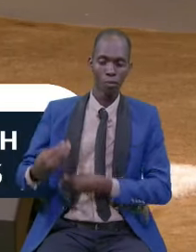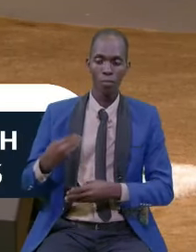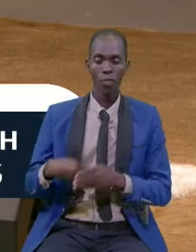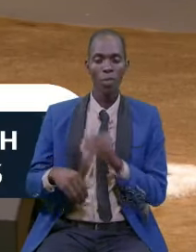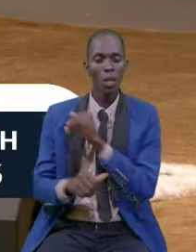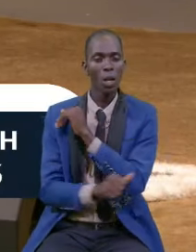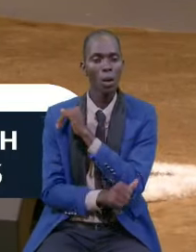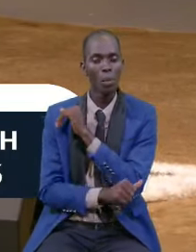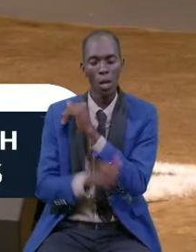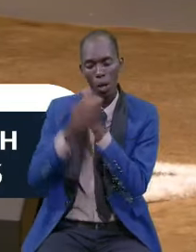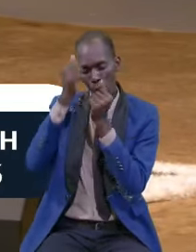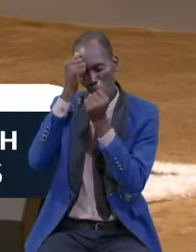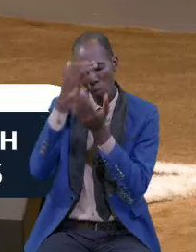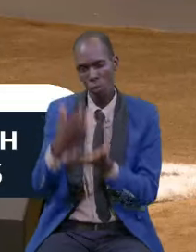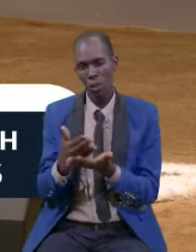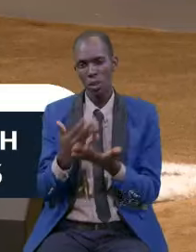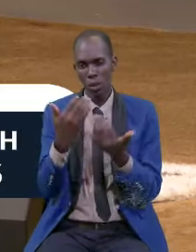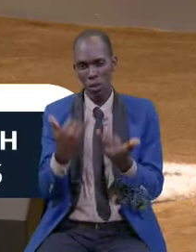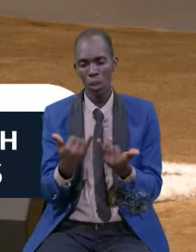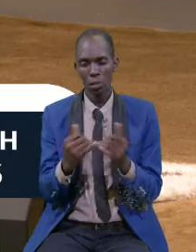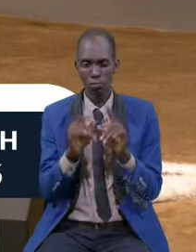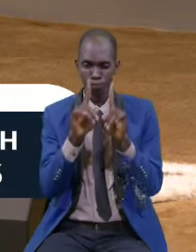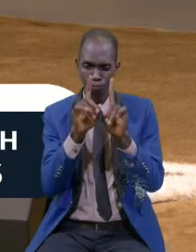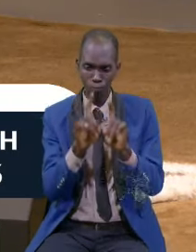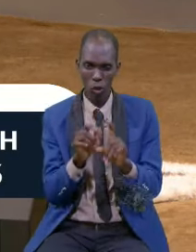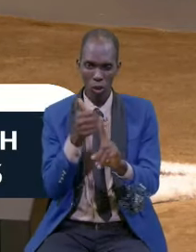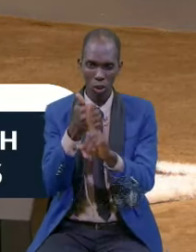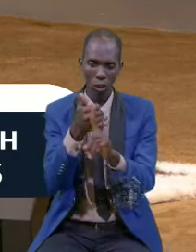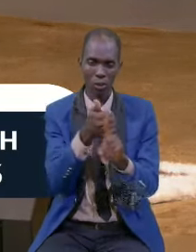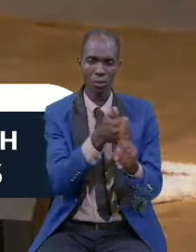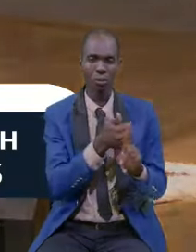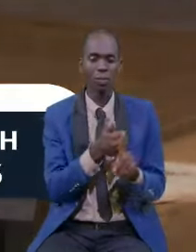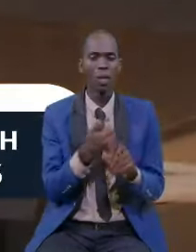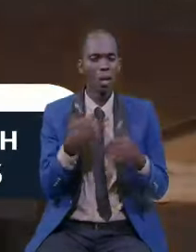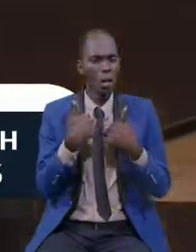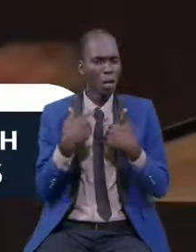obeyed. Look at your life. Have you ever heard from God?